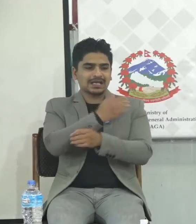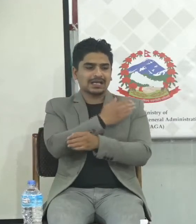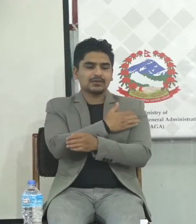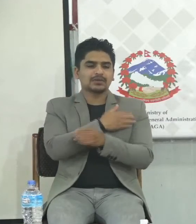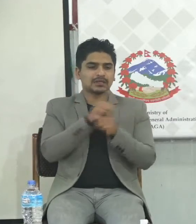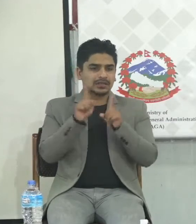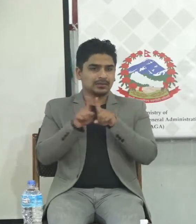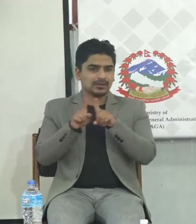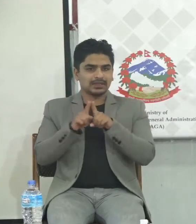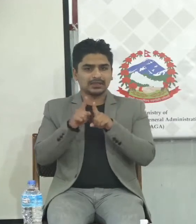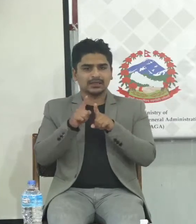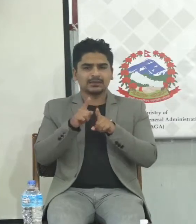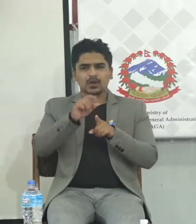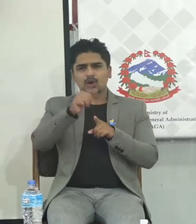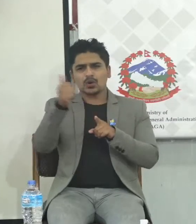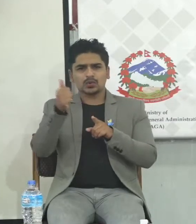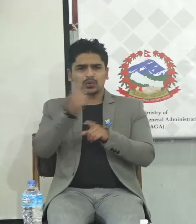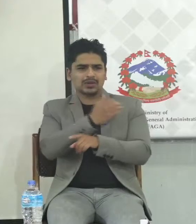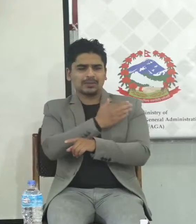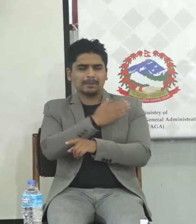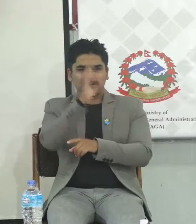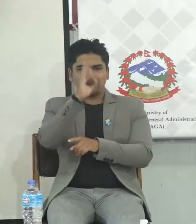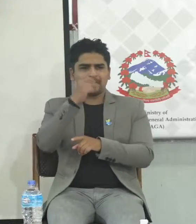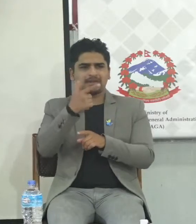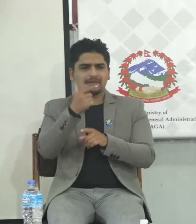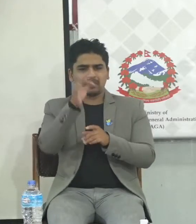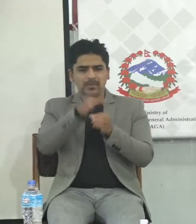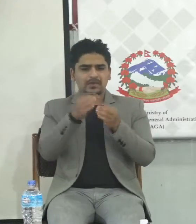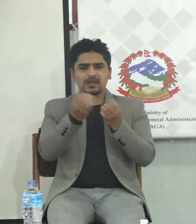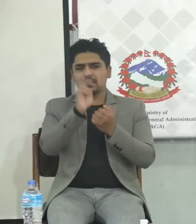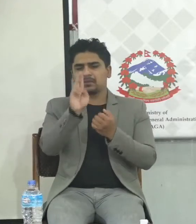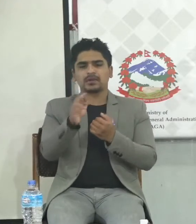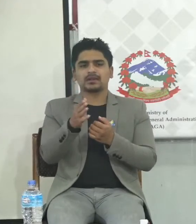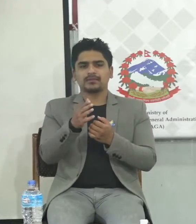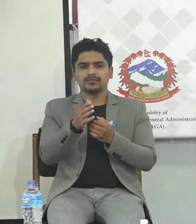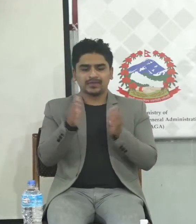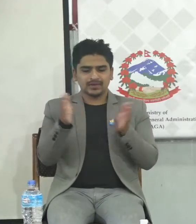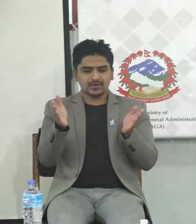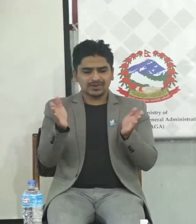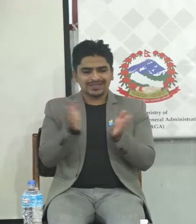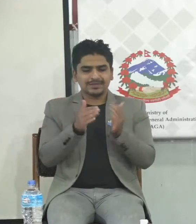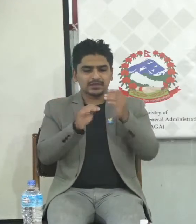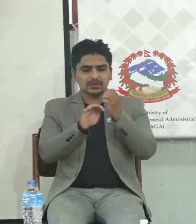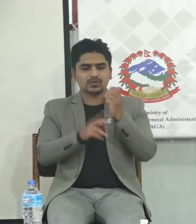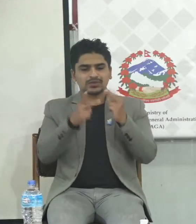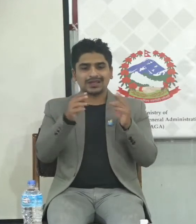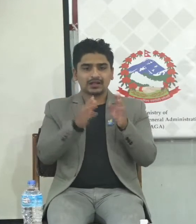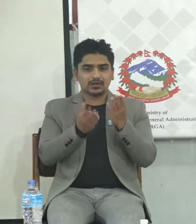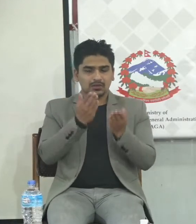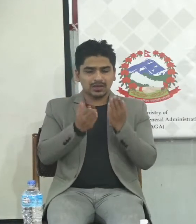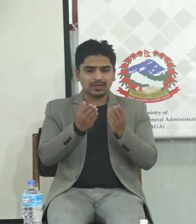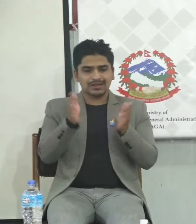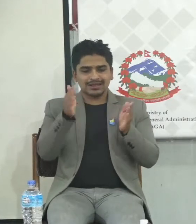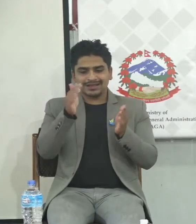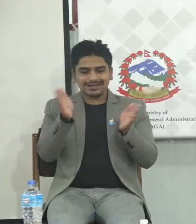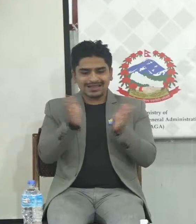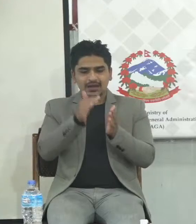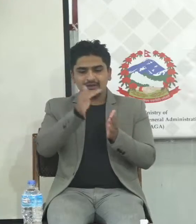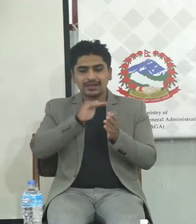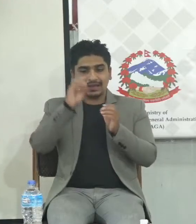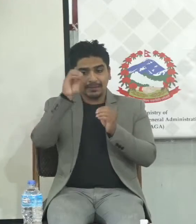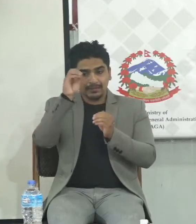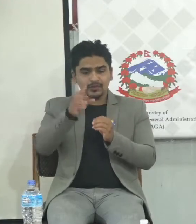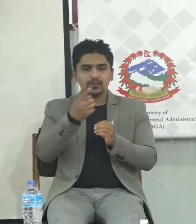have a sufficient resource, but if we can give additional small training to the primary health providers, then the security personnel,